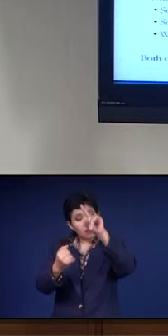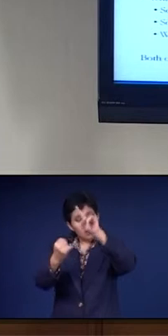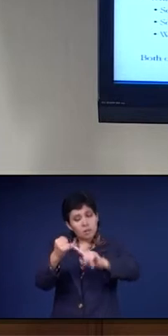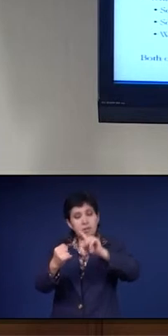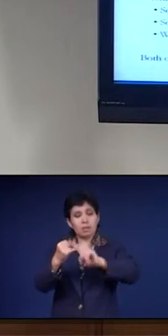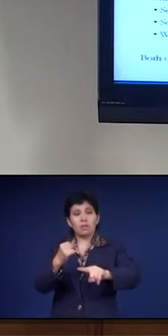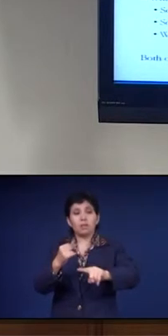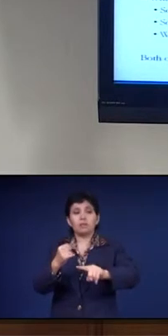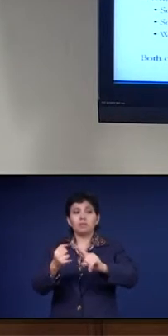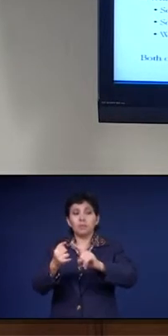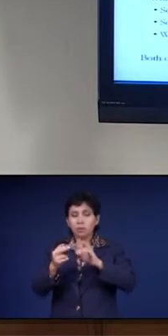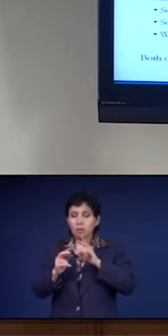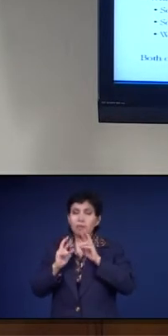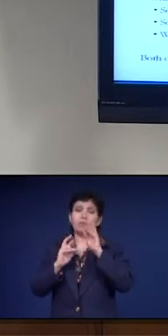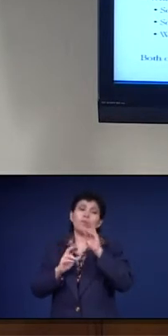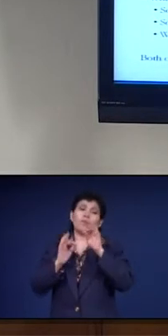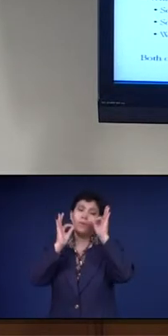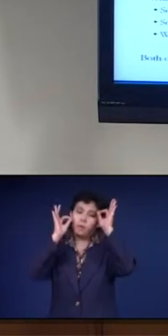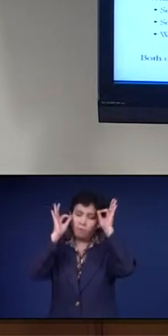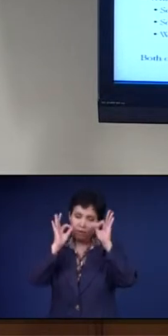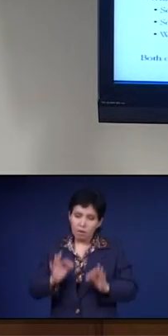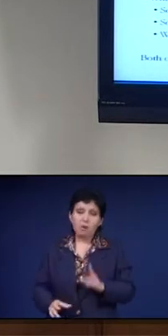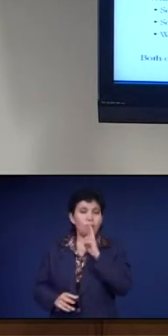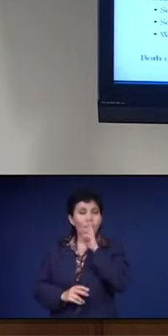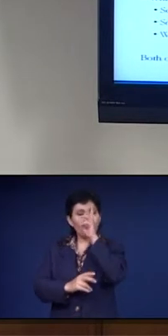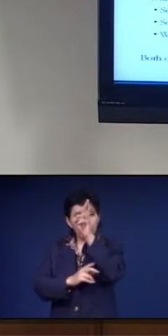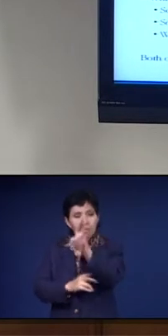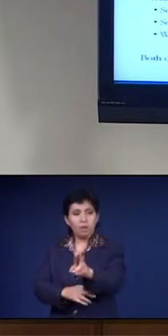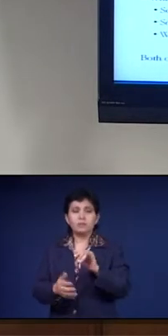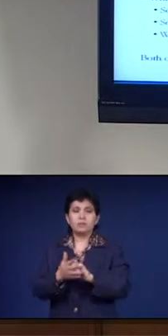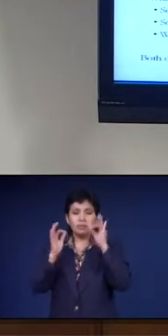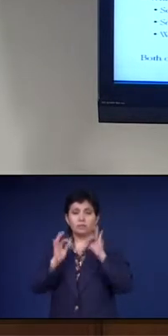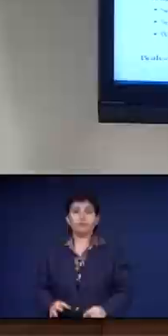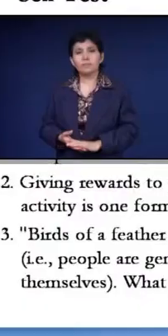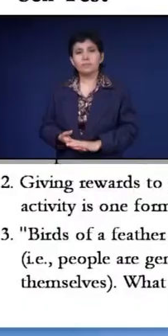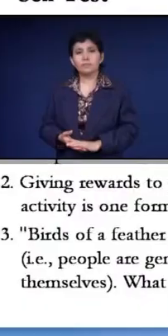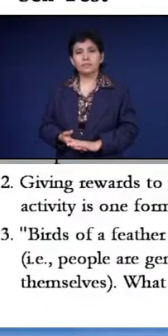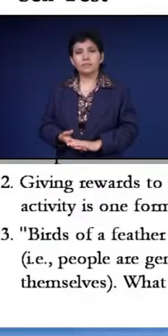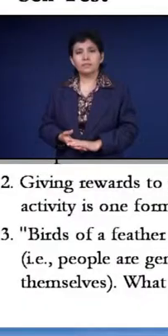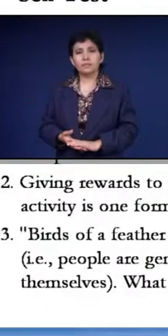end, you will realize that what the decisions that you make is actually the right one.